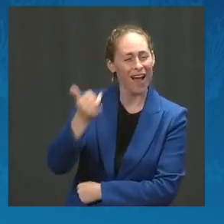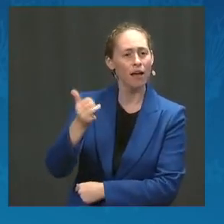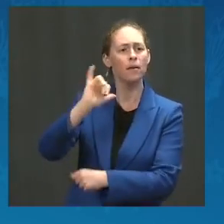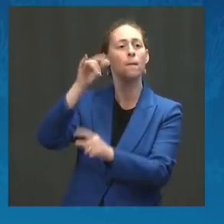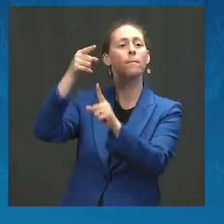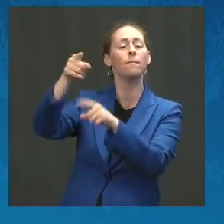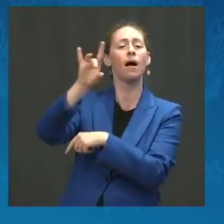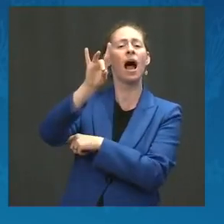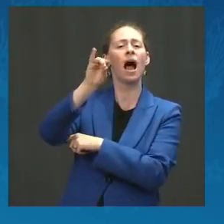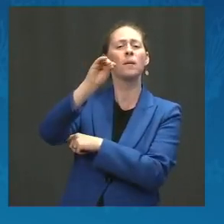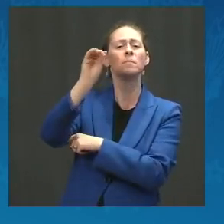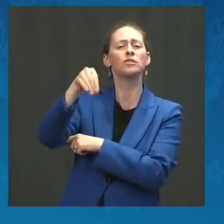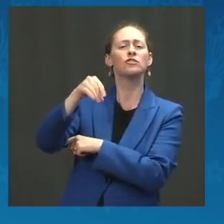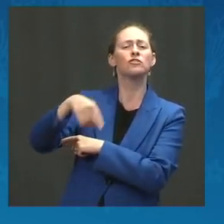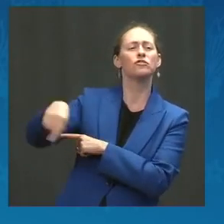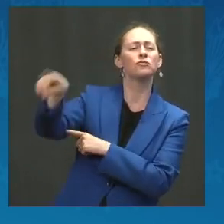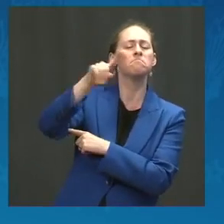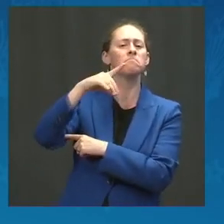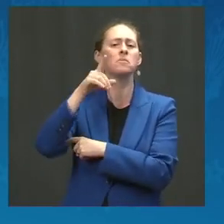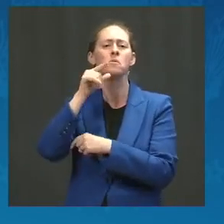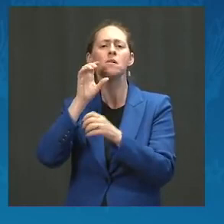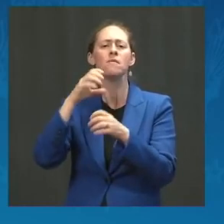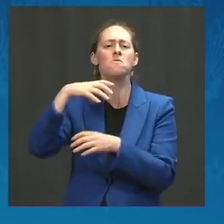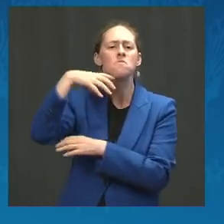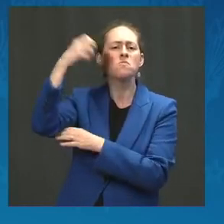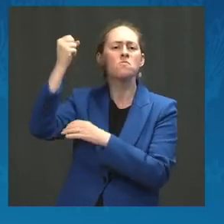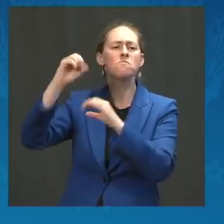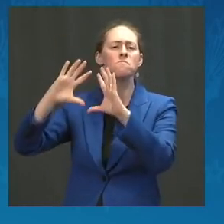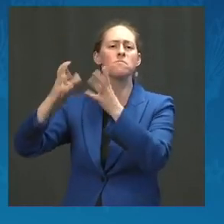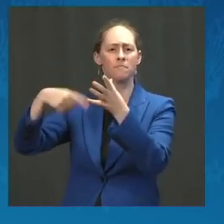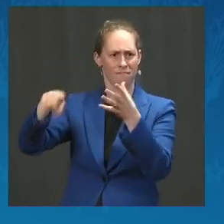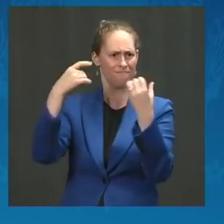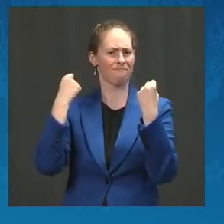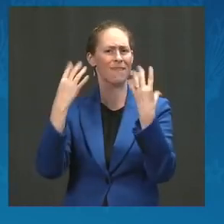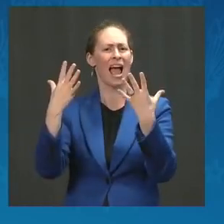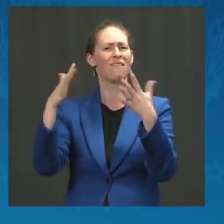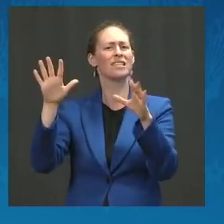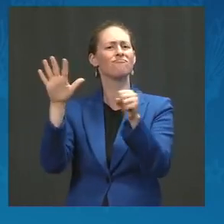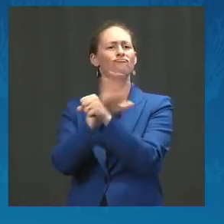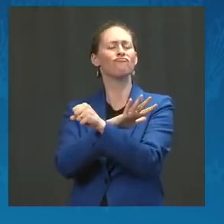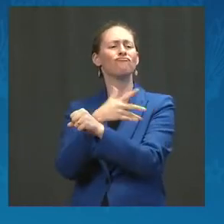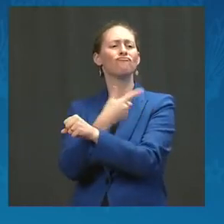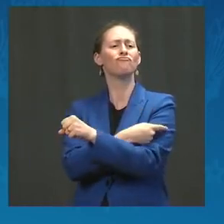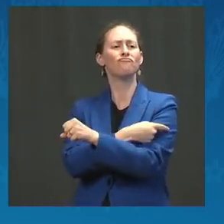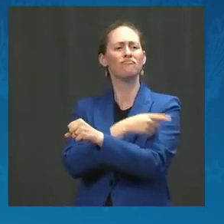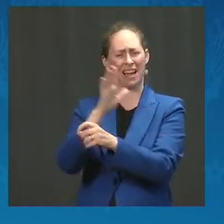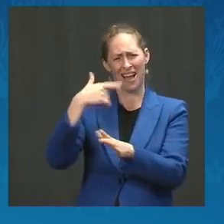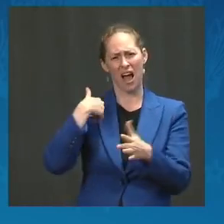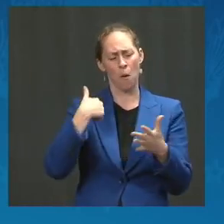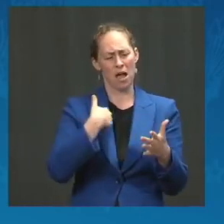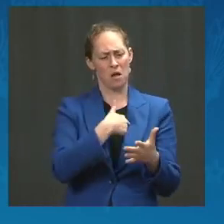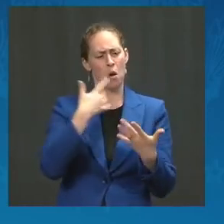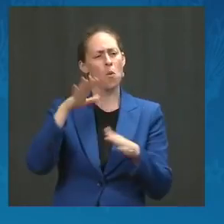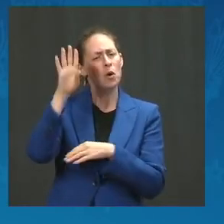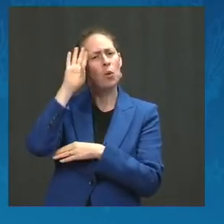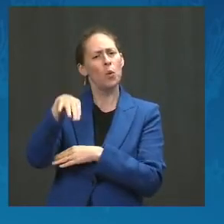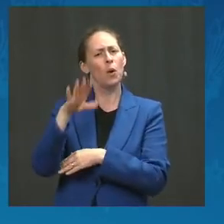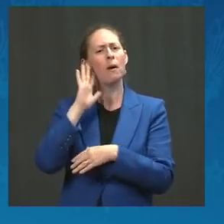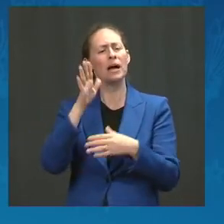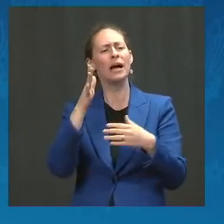seniors. So there's a challenge, as you knew there could be. But there's also good